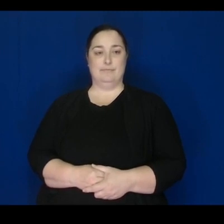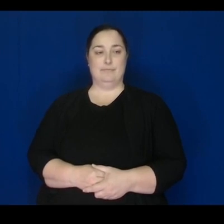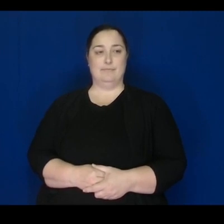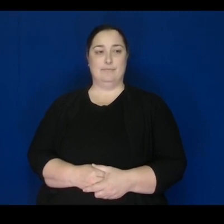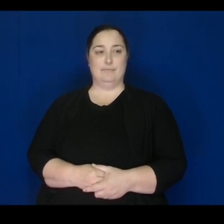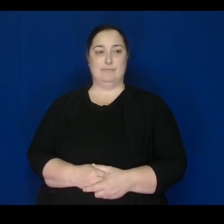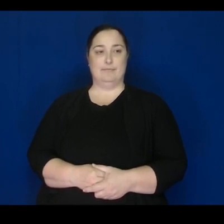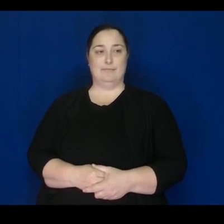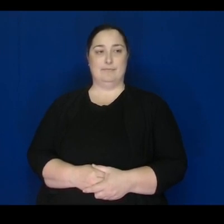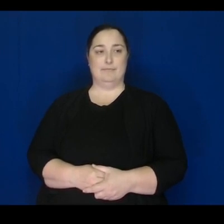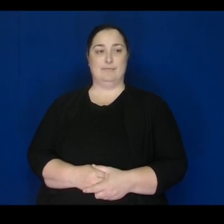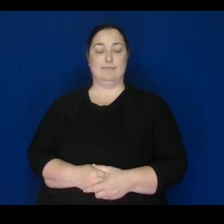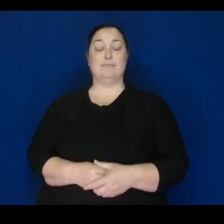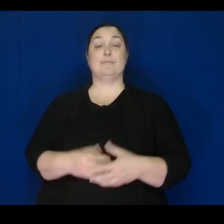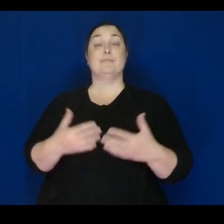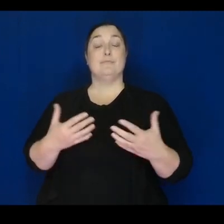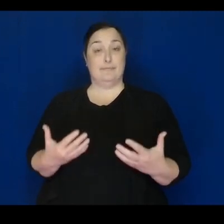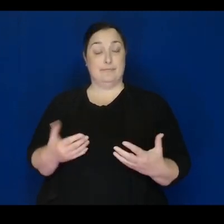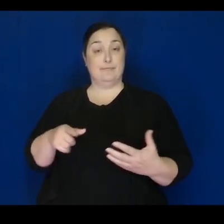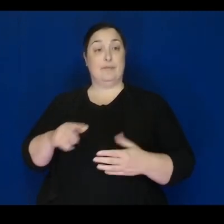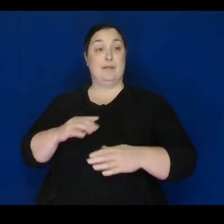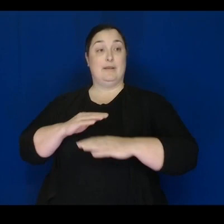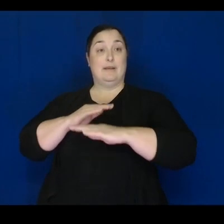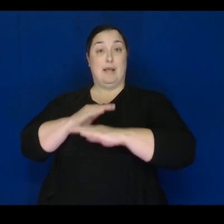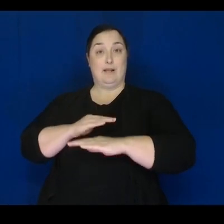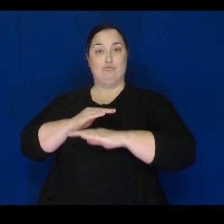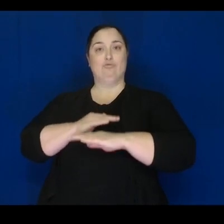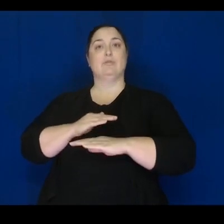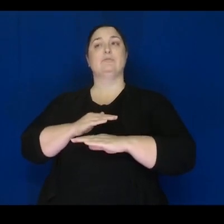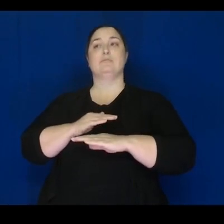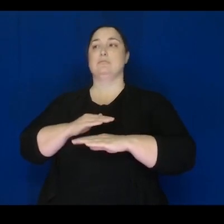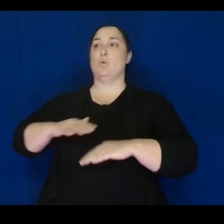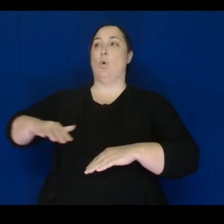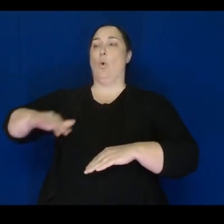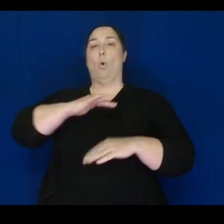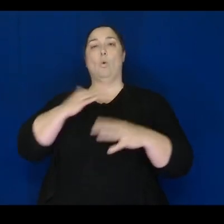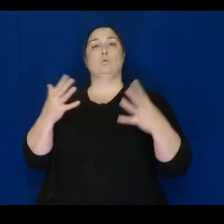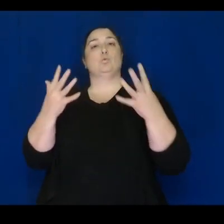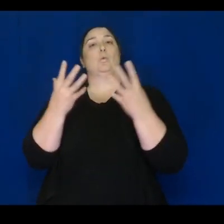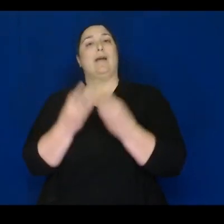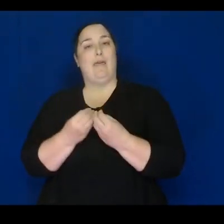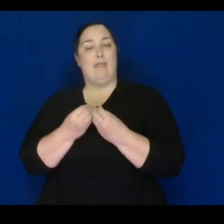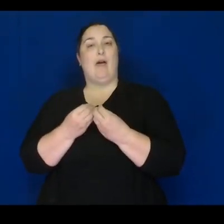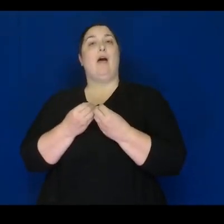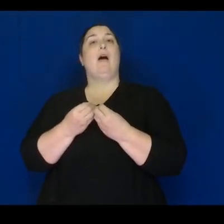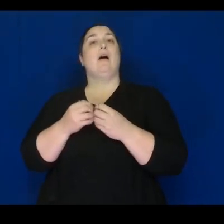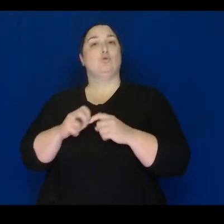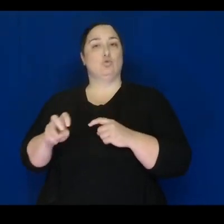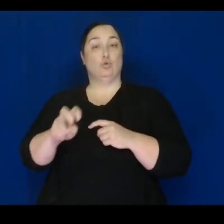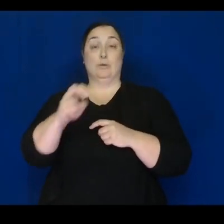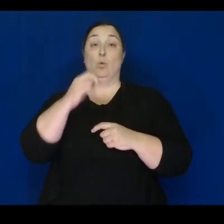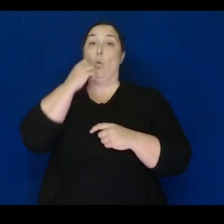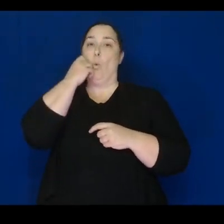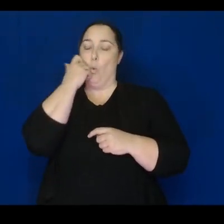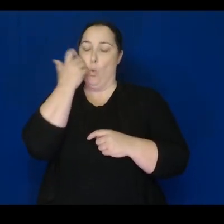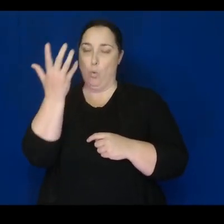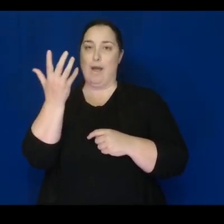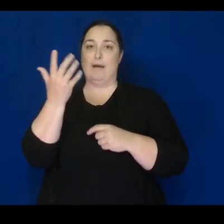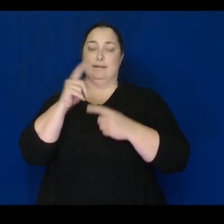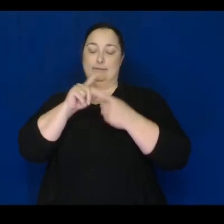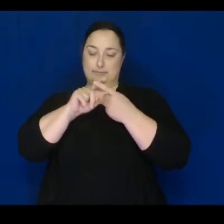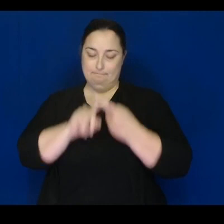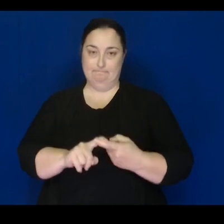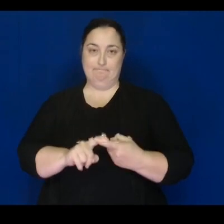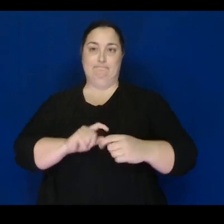And Nambri country, and let's all walk together on this pathway. And it always was and always will be Ngunnawal